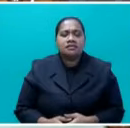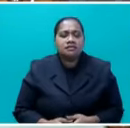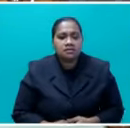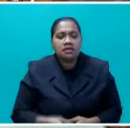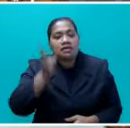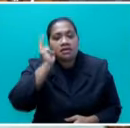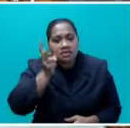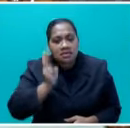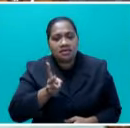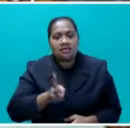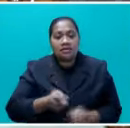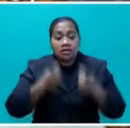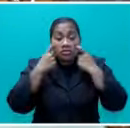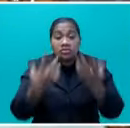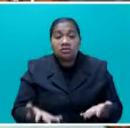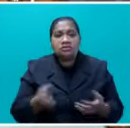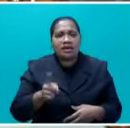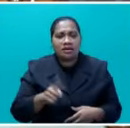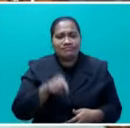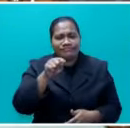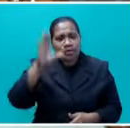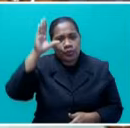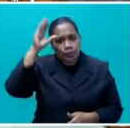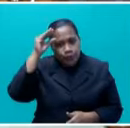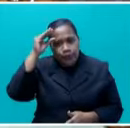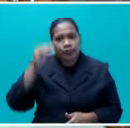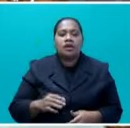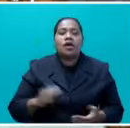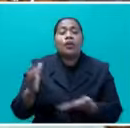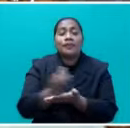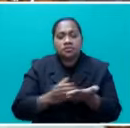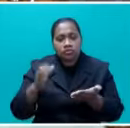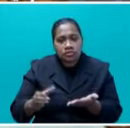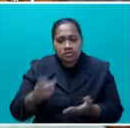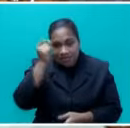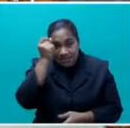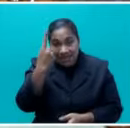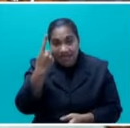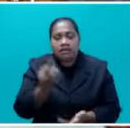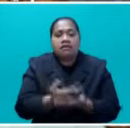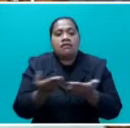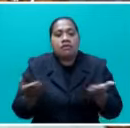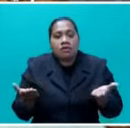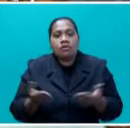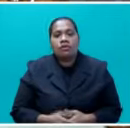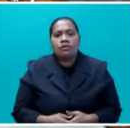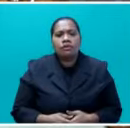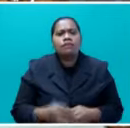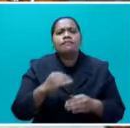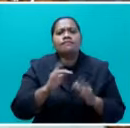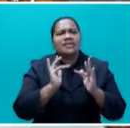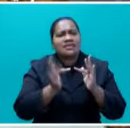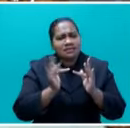huge lack of understanding and commercial understanding of how the internet space